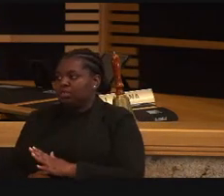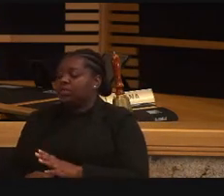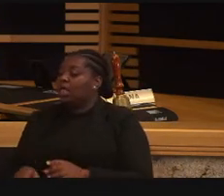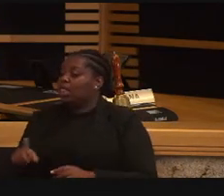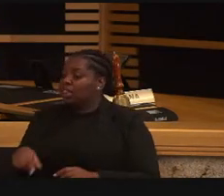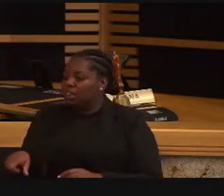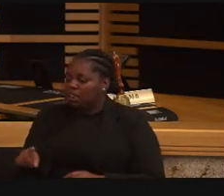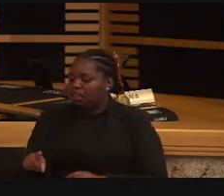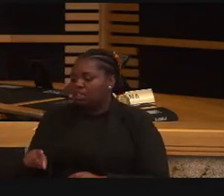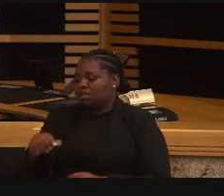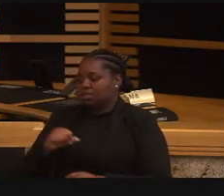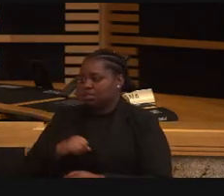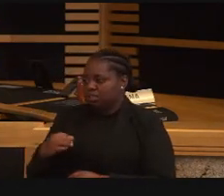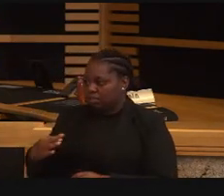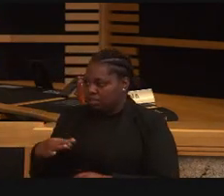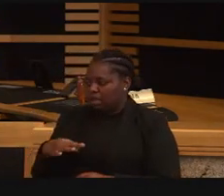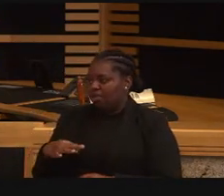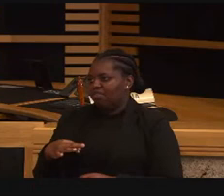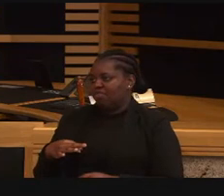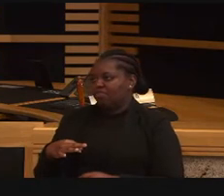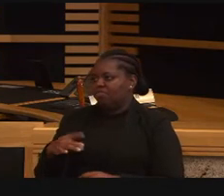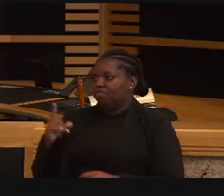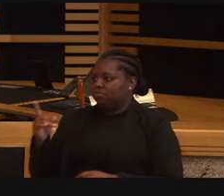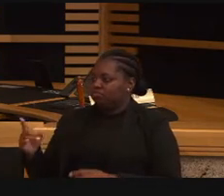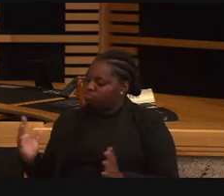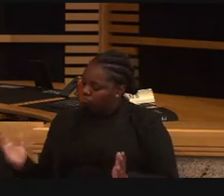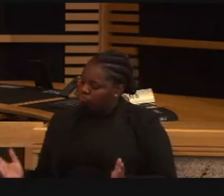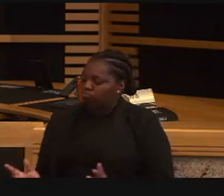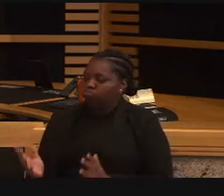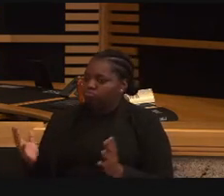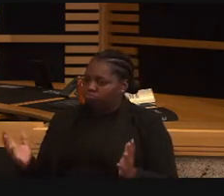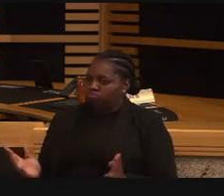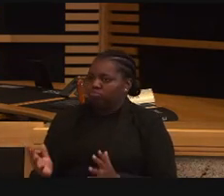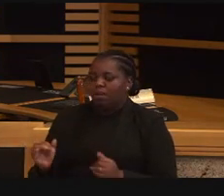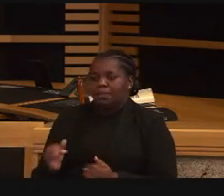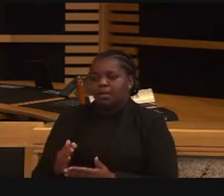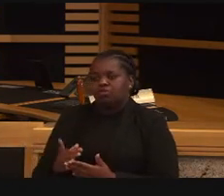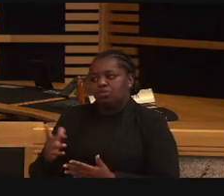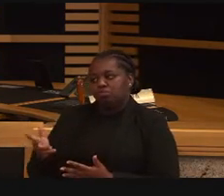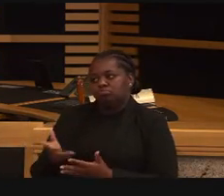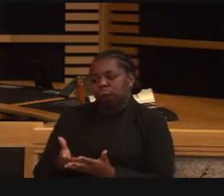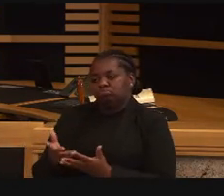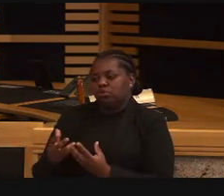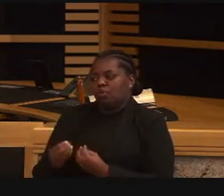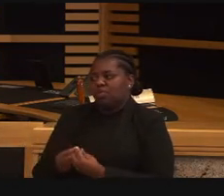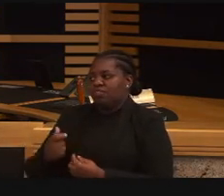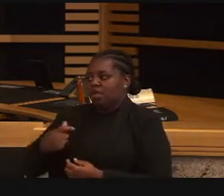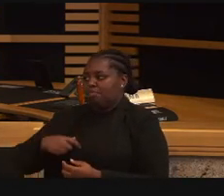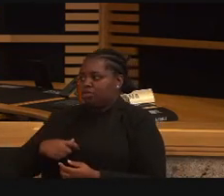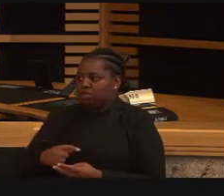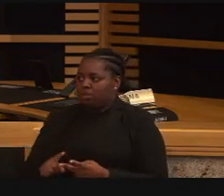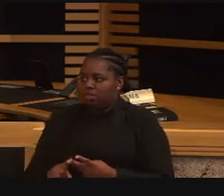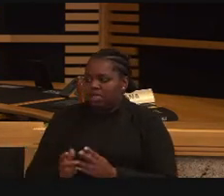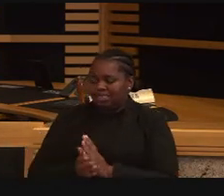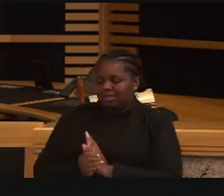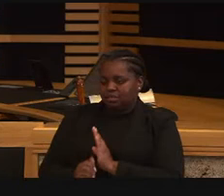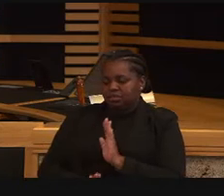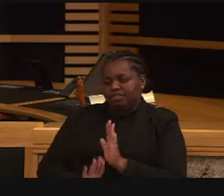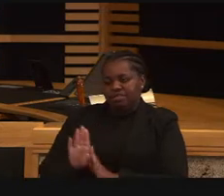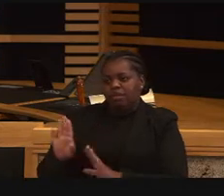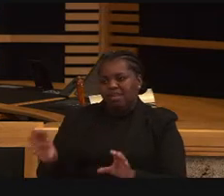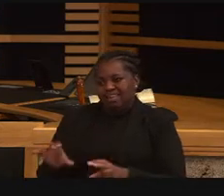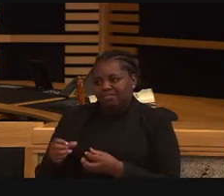law enforcement officials are encouraged to engage in personal and skill development